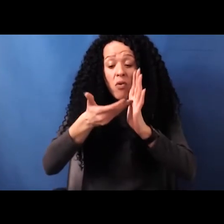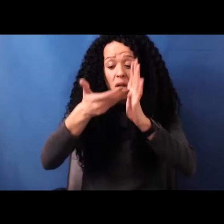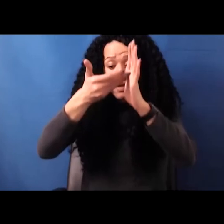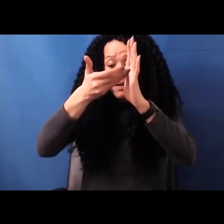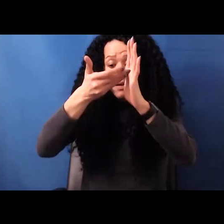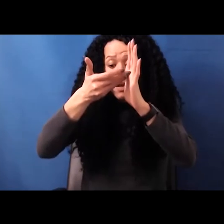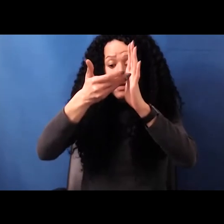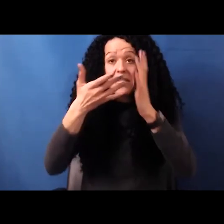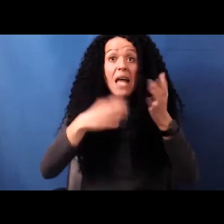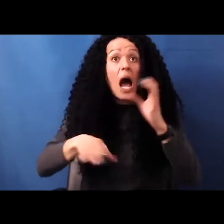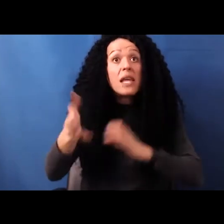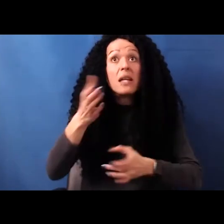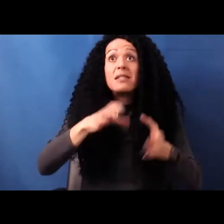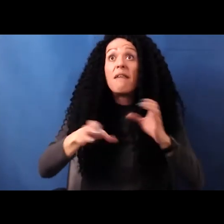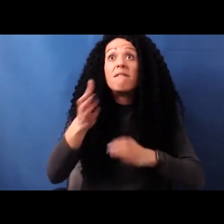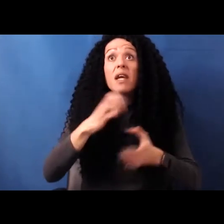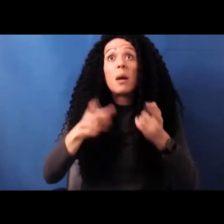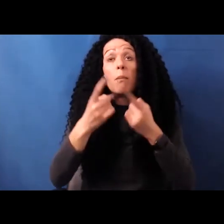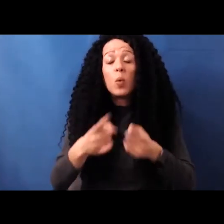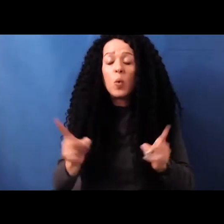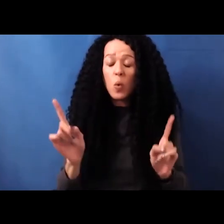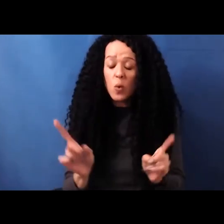Elaborate and scientific